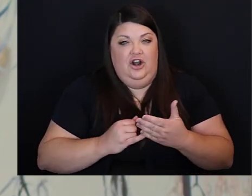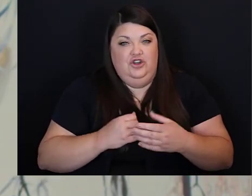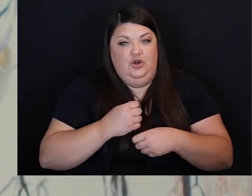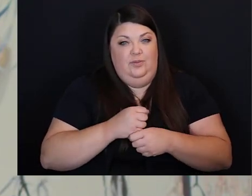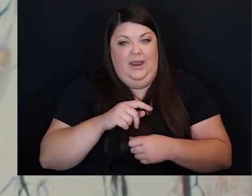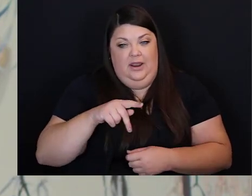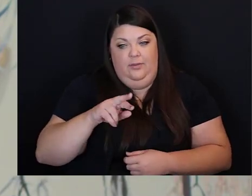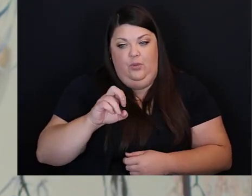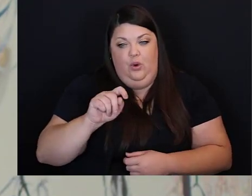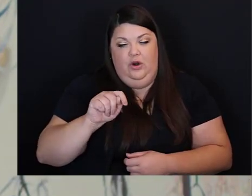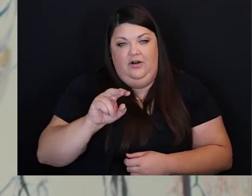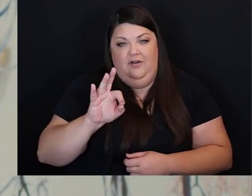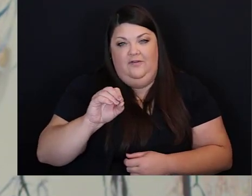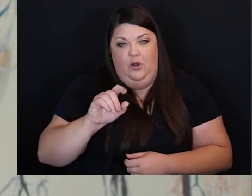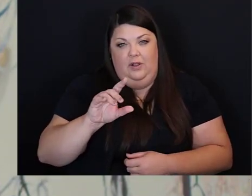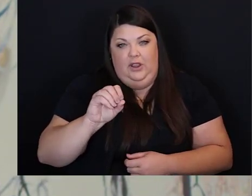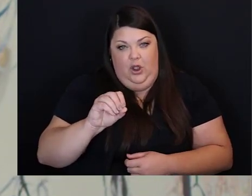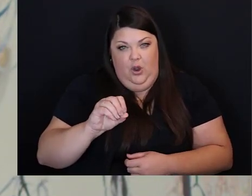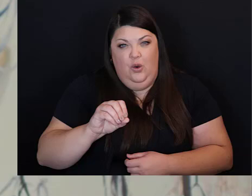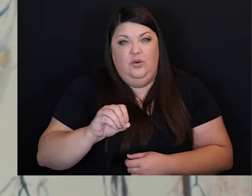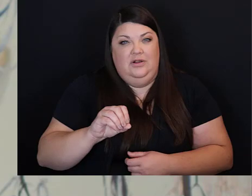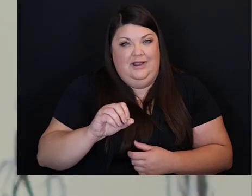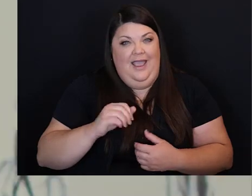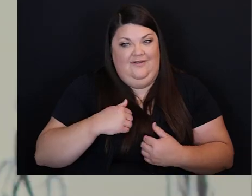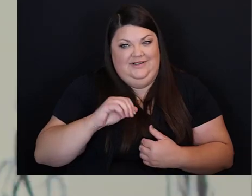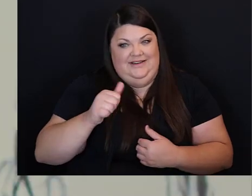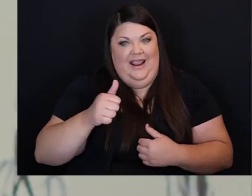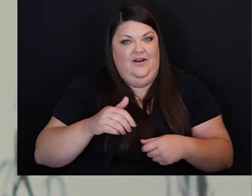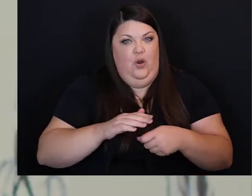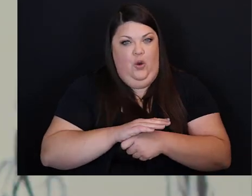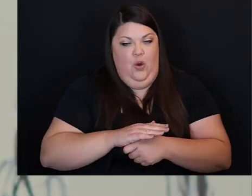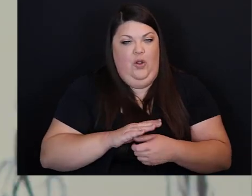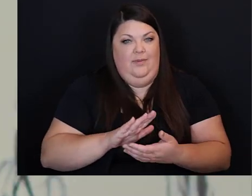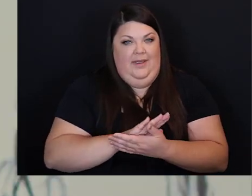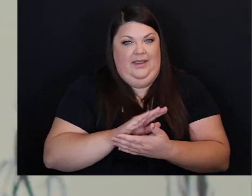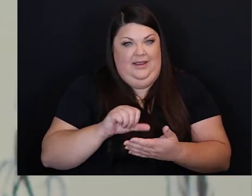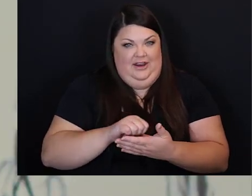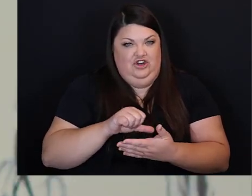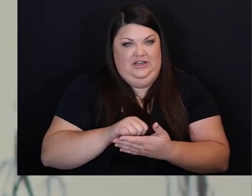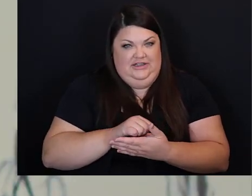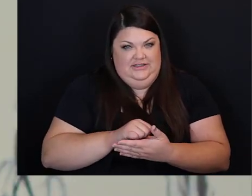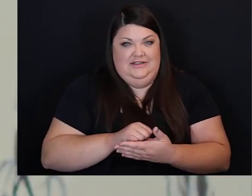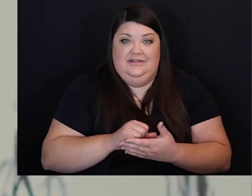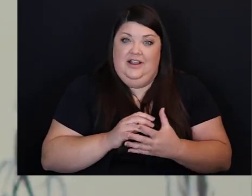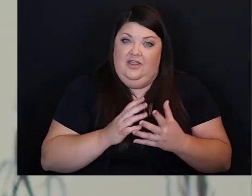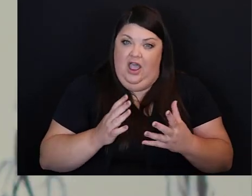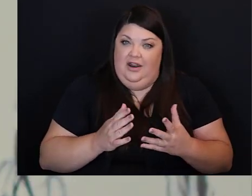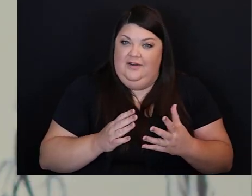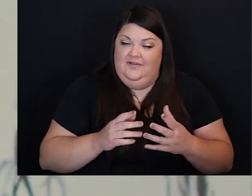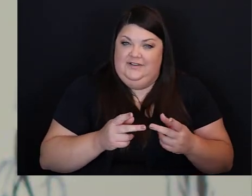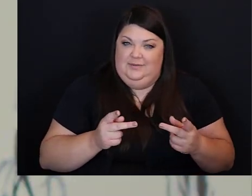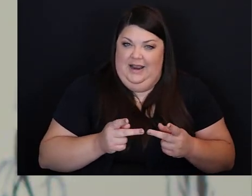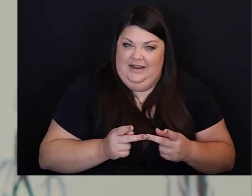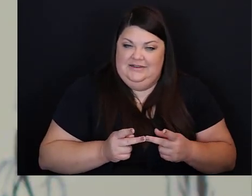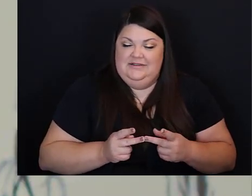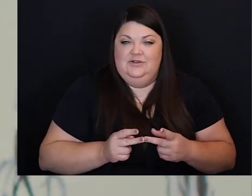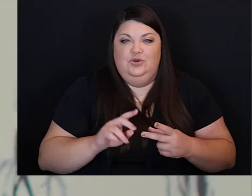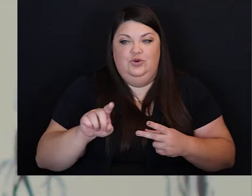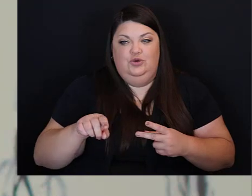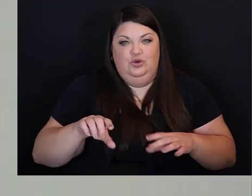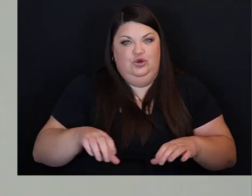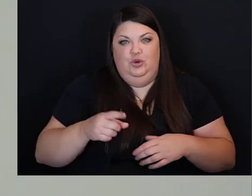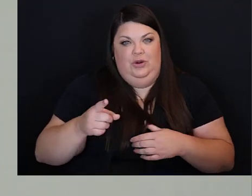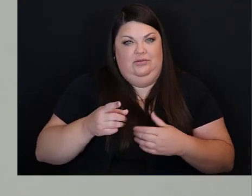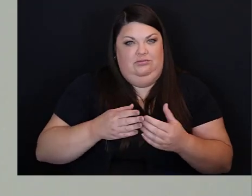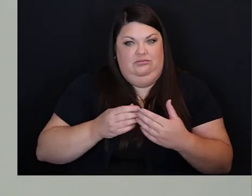in the book, so they got 10 whole pages, which was a lot of real estate, to do what they wanted to